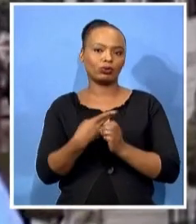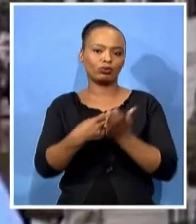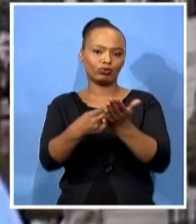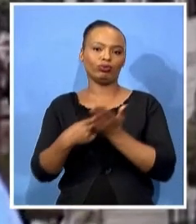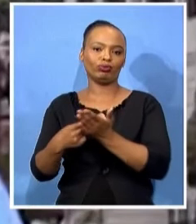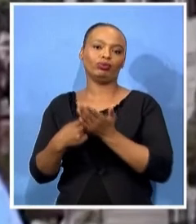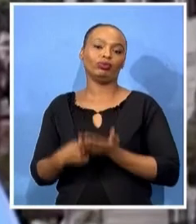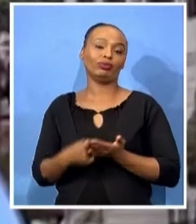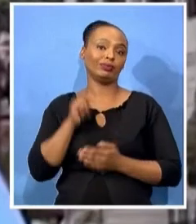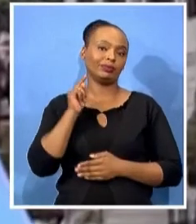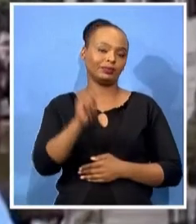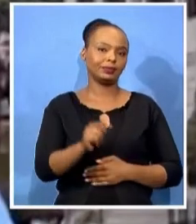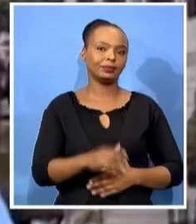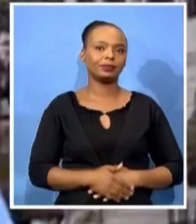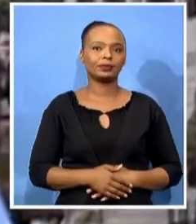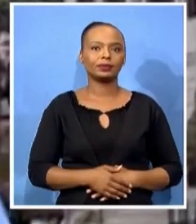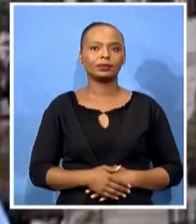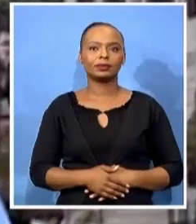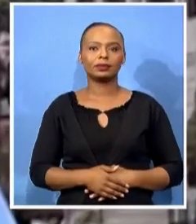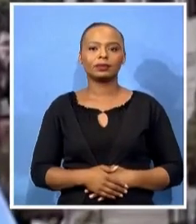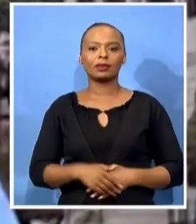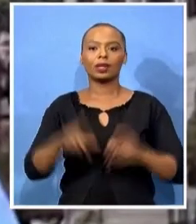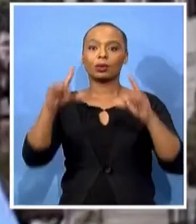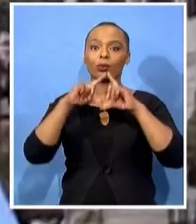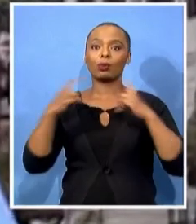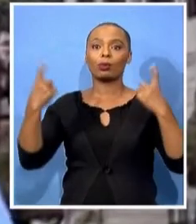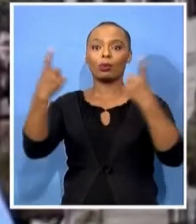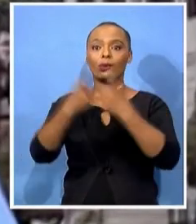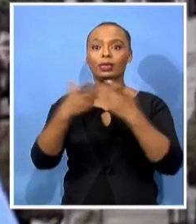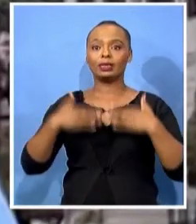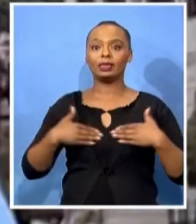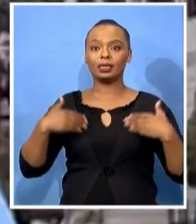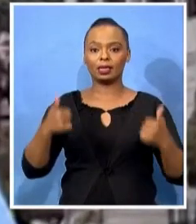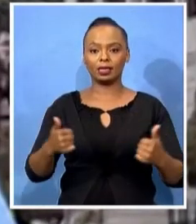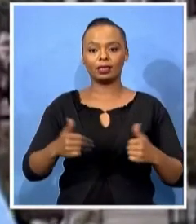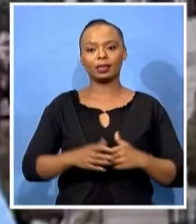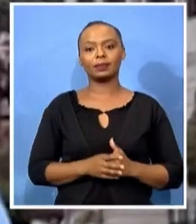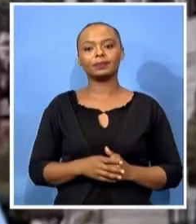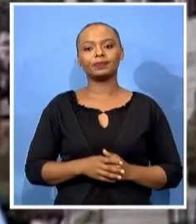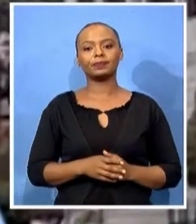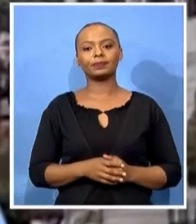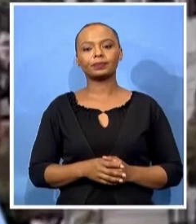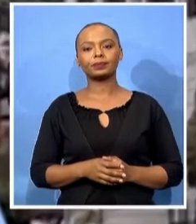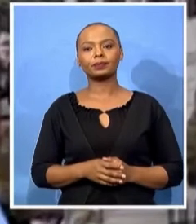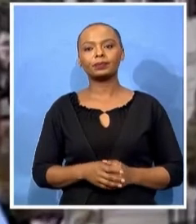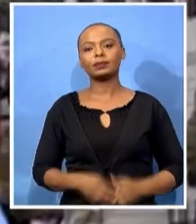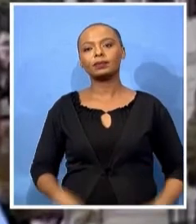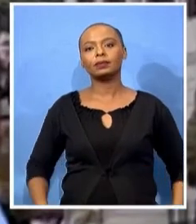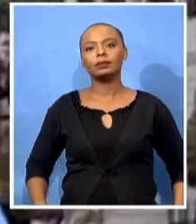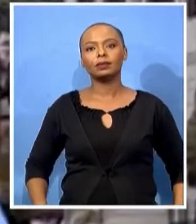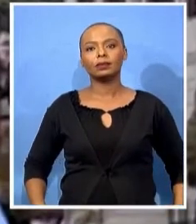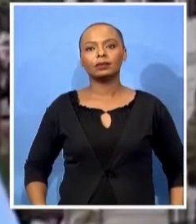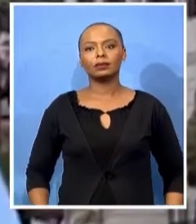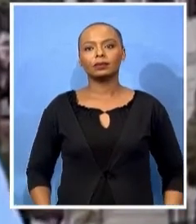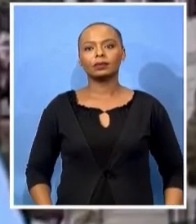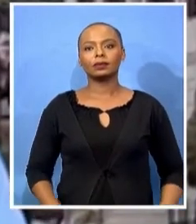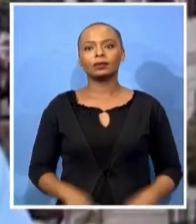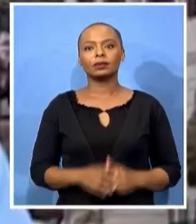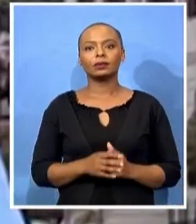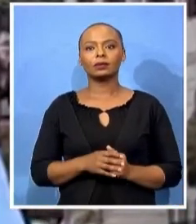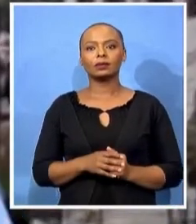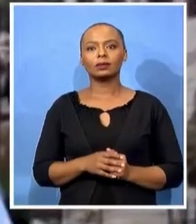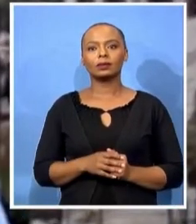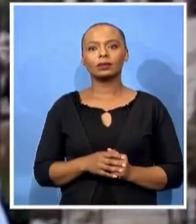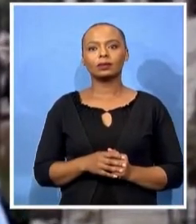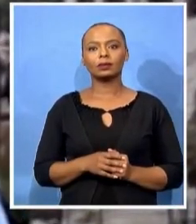Health, Honourable Chairperson, Minister, and Honourable Members must be involved in decisions taken by the Minister before it's been taken